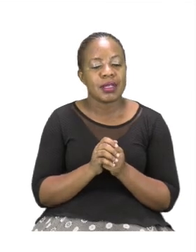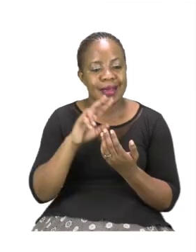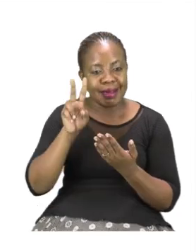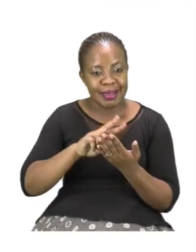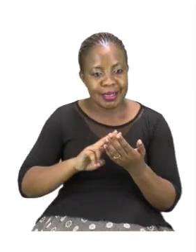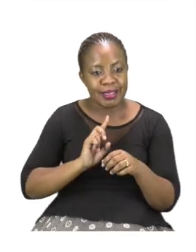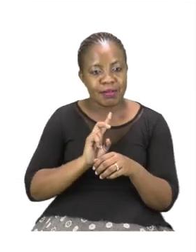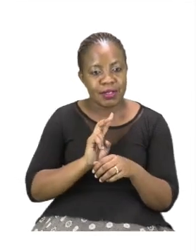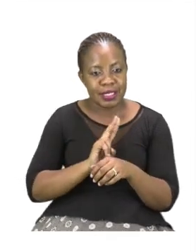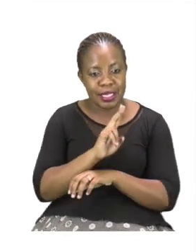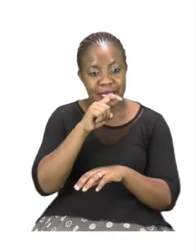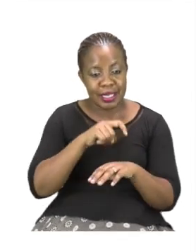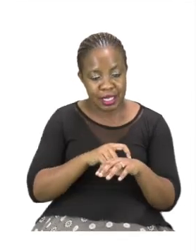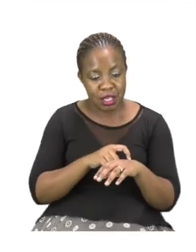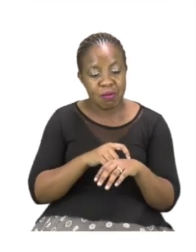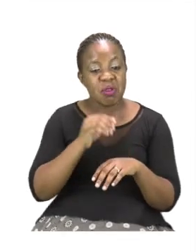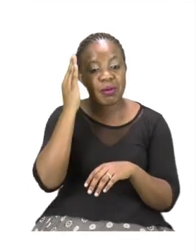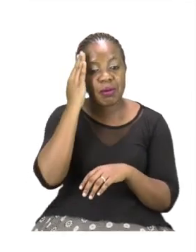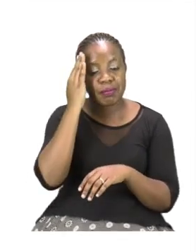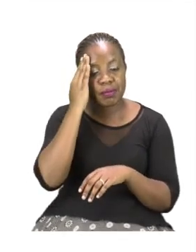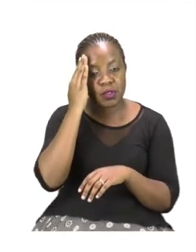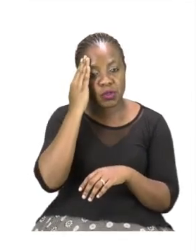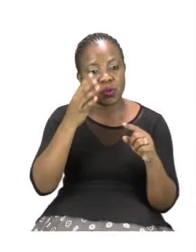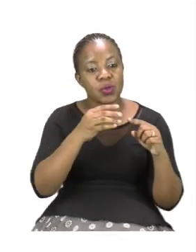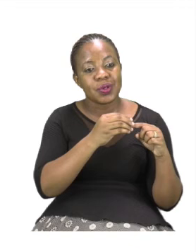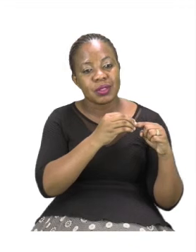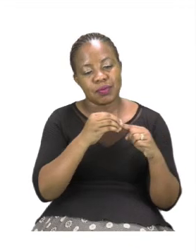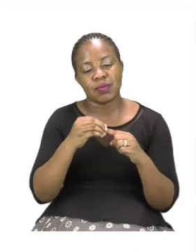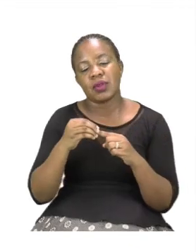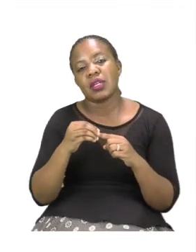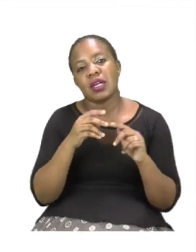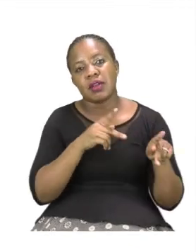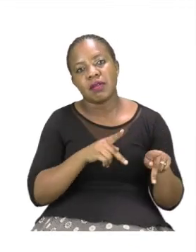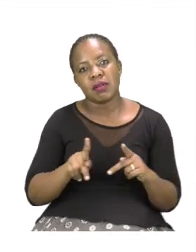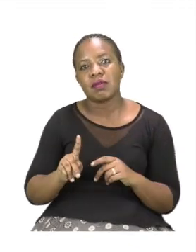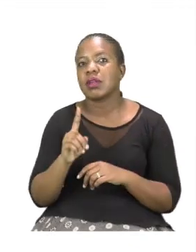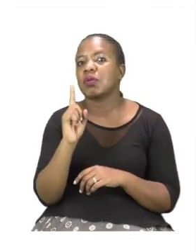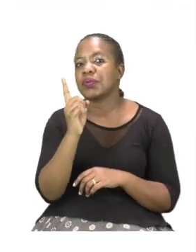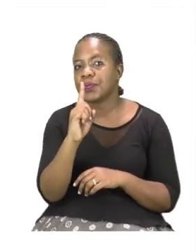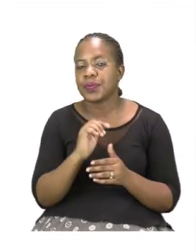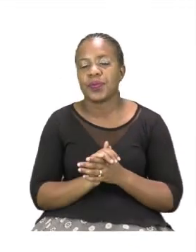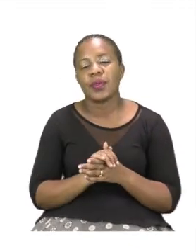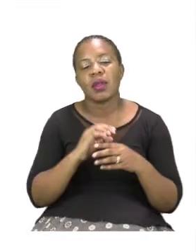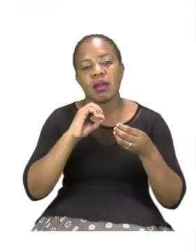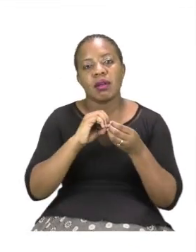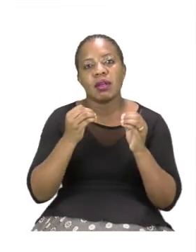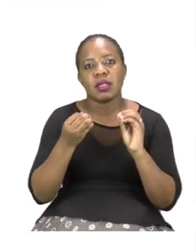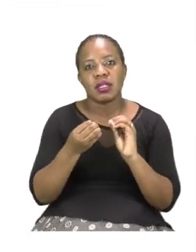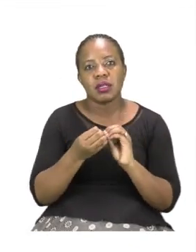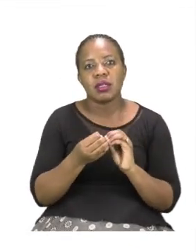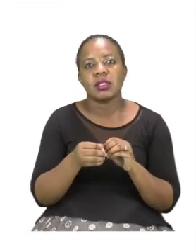the special event is. And then the third one is asking for